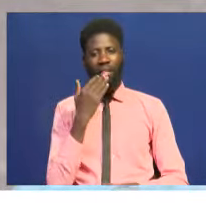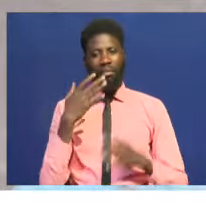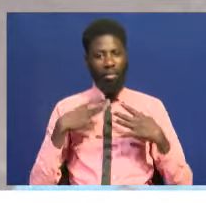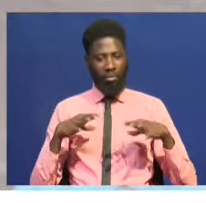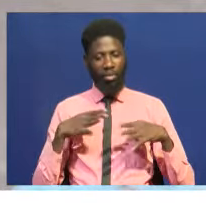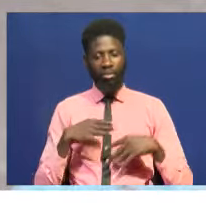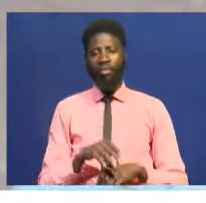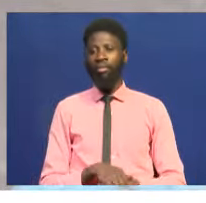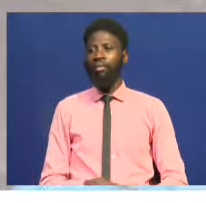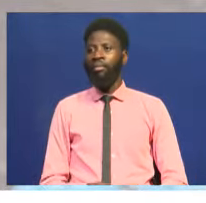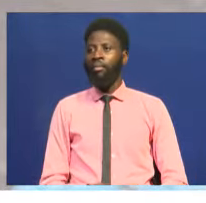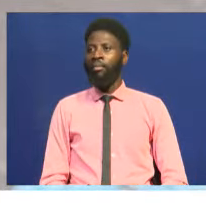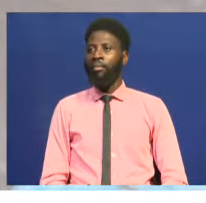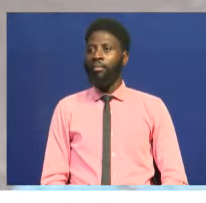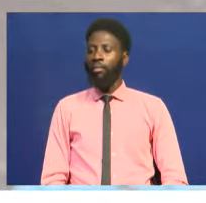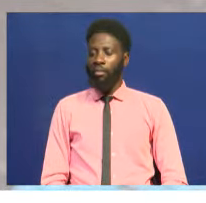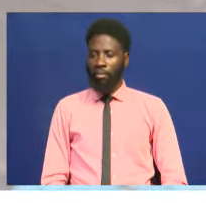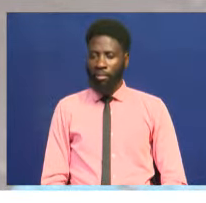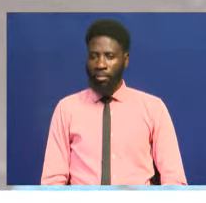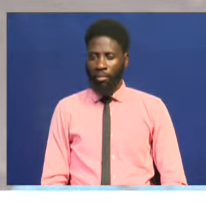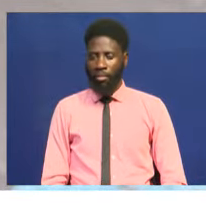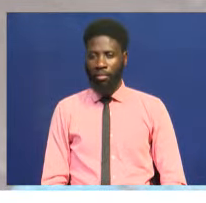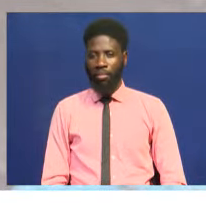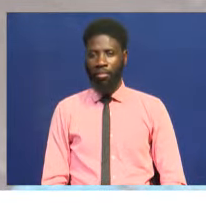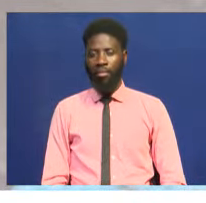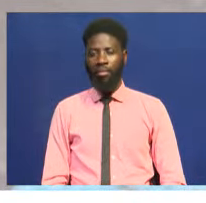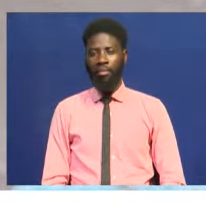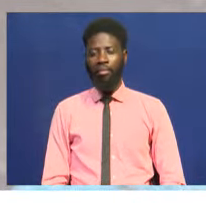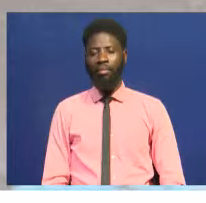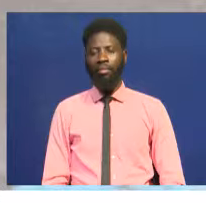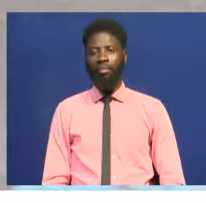Mutya Eng Ngalega Kelvin.